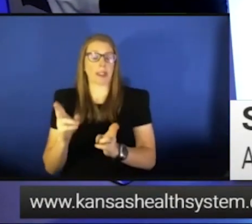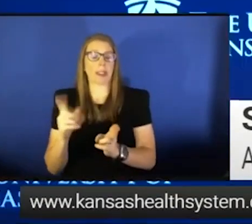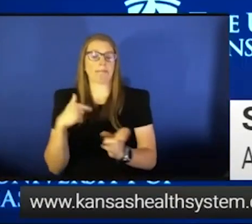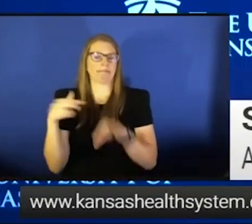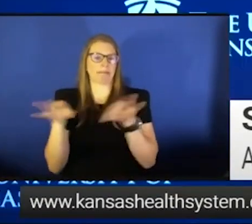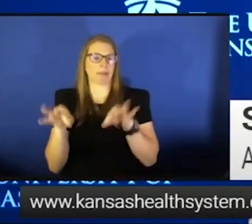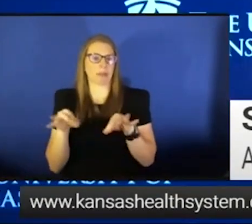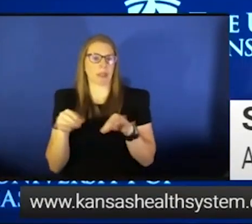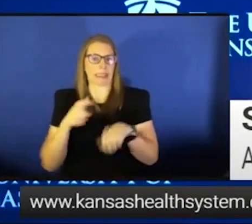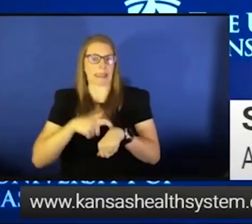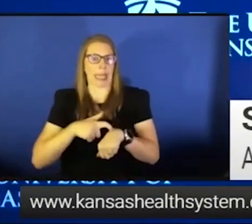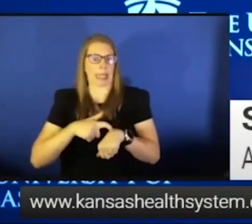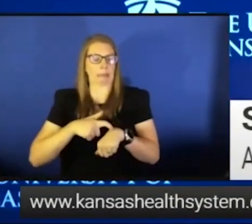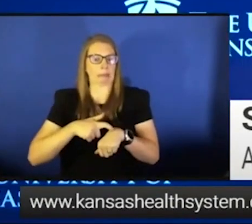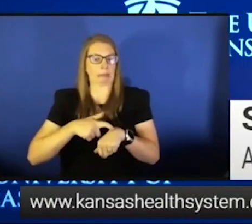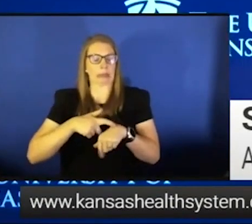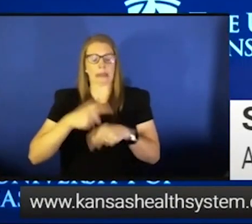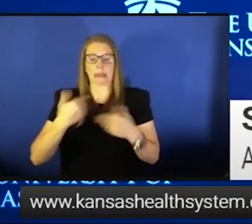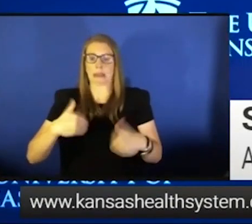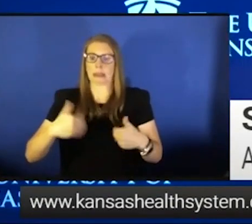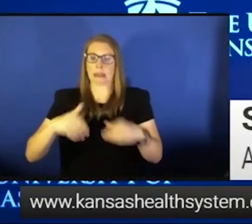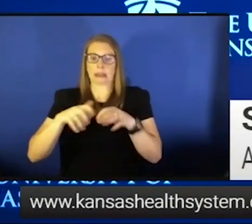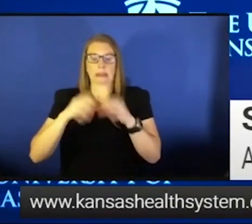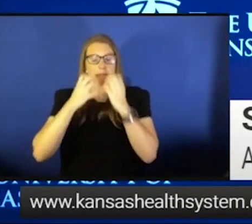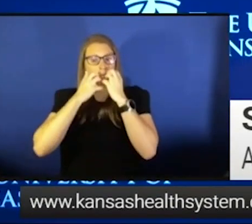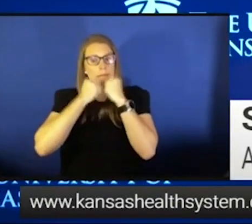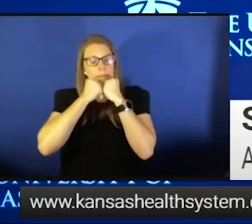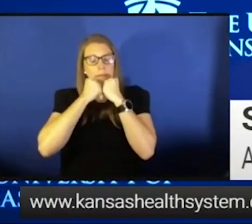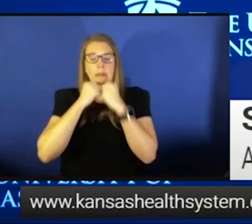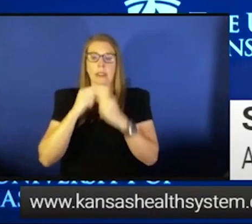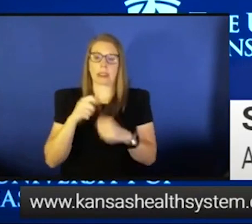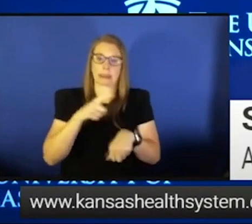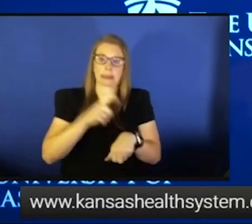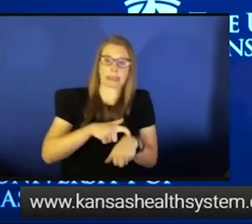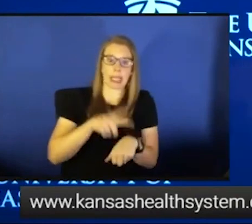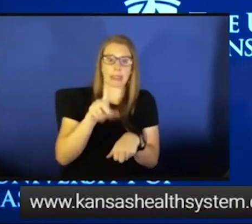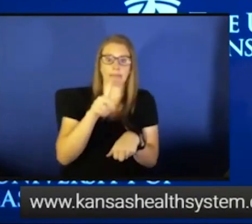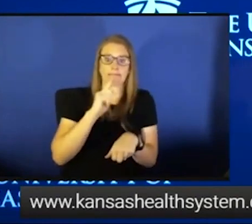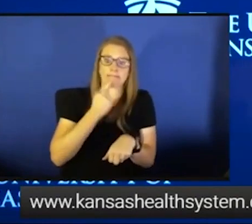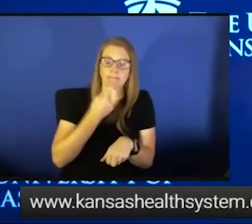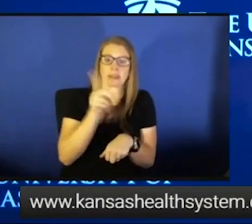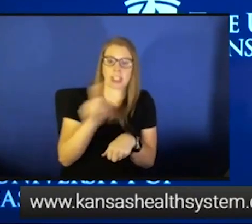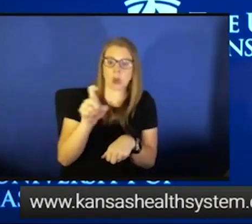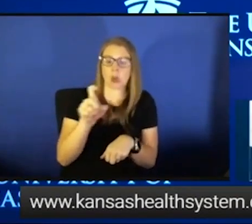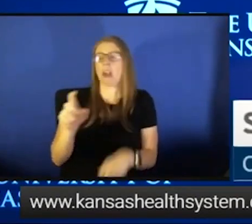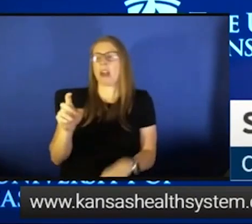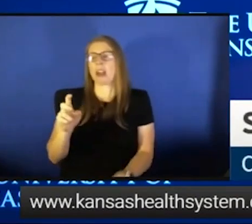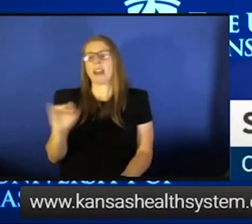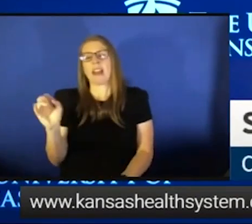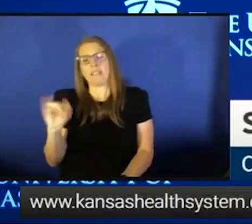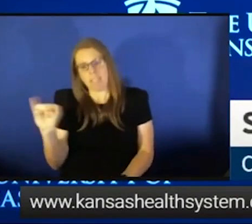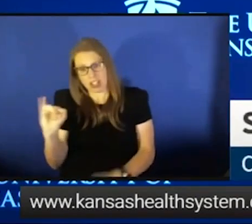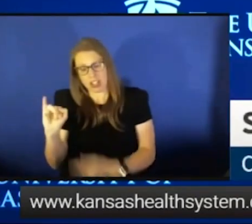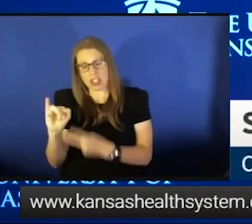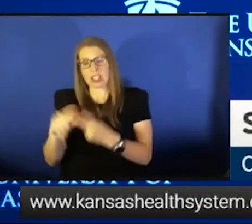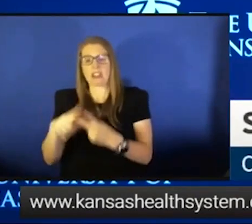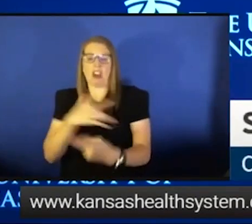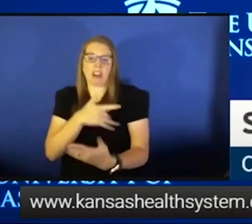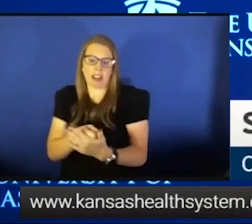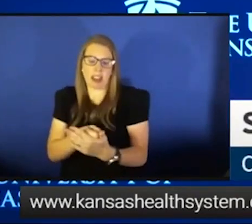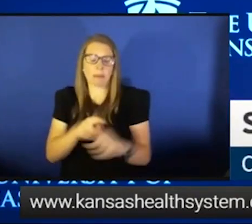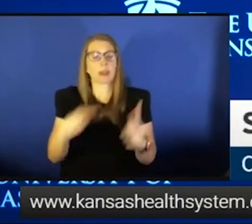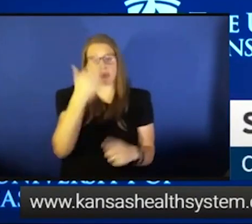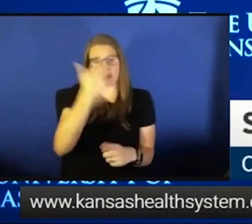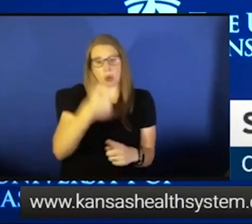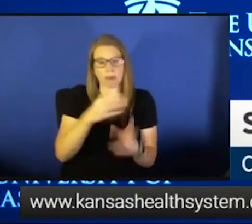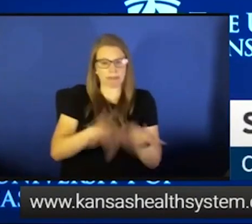is of the essence, and we think about time-related diagnoses and time-critical diagnosis like infection and heart attacks, but strokes are a big one. Can you talk to us about how